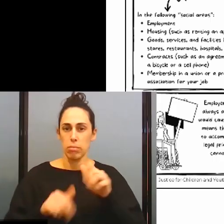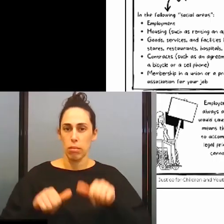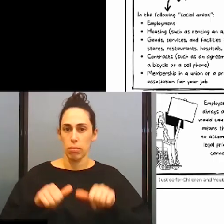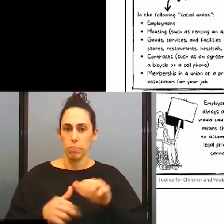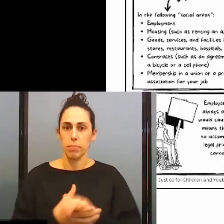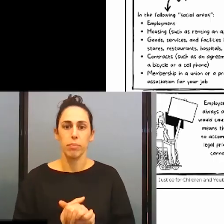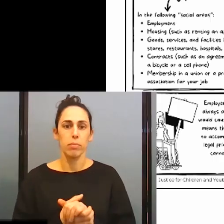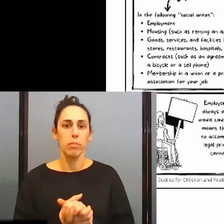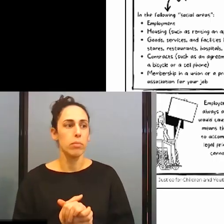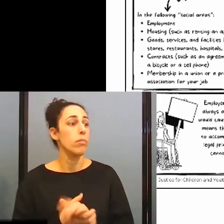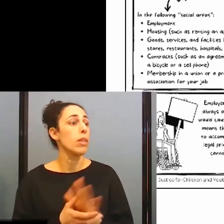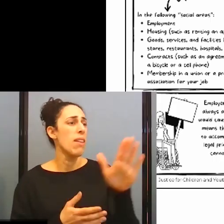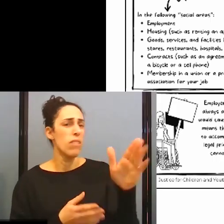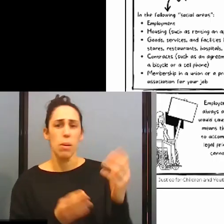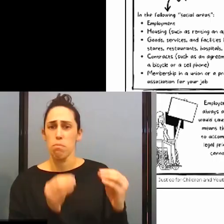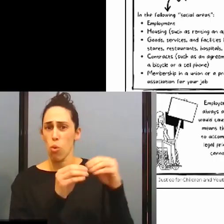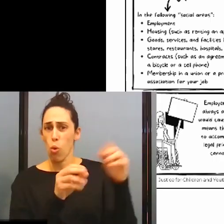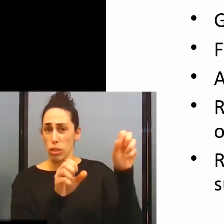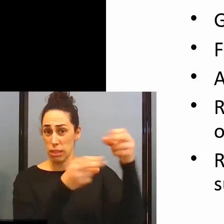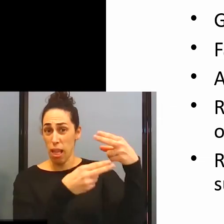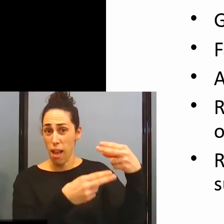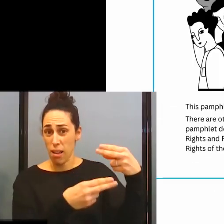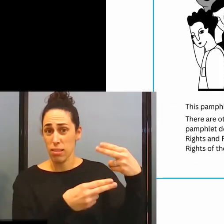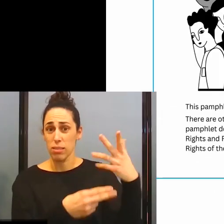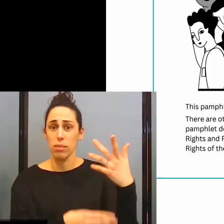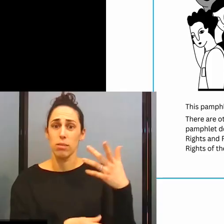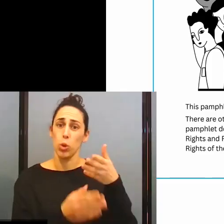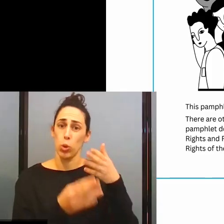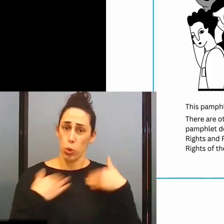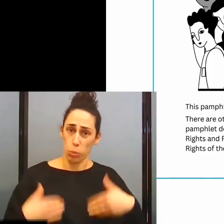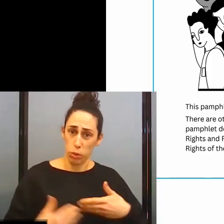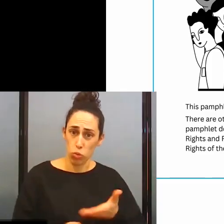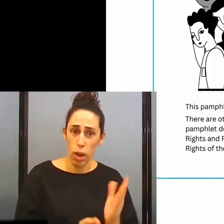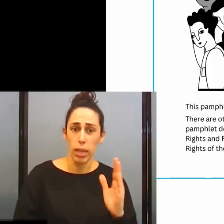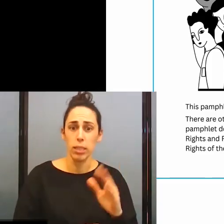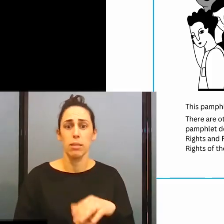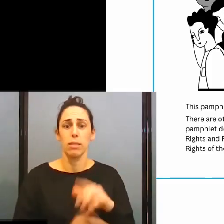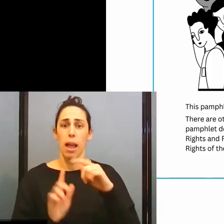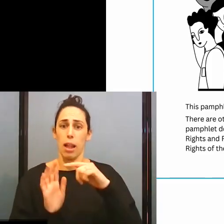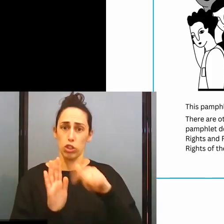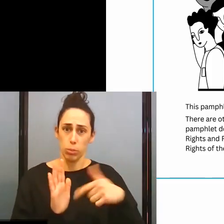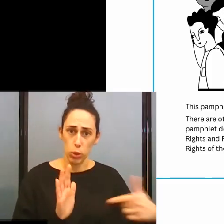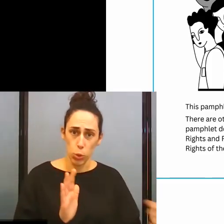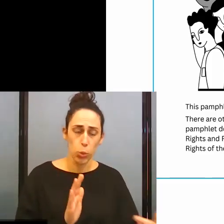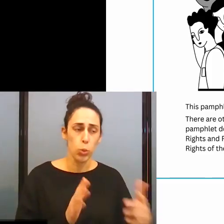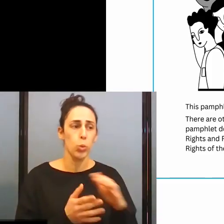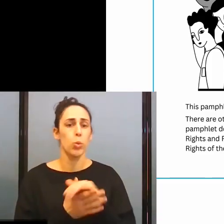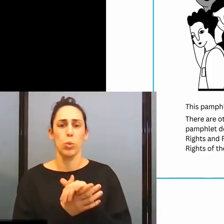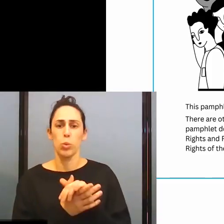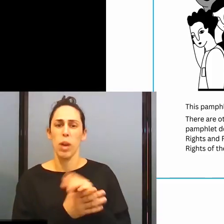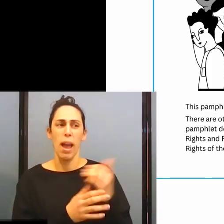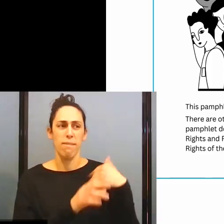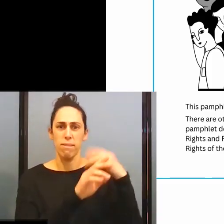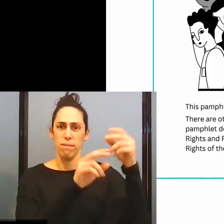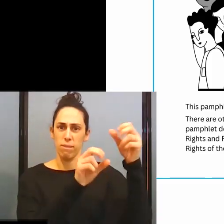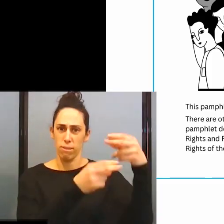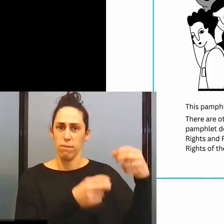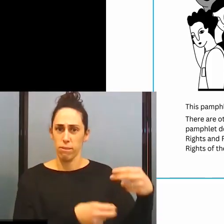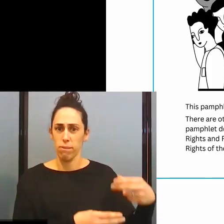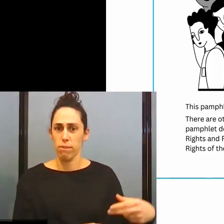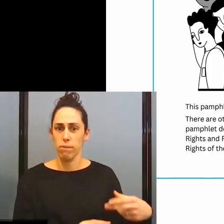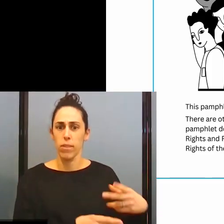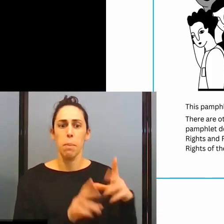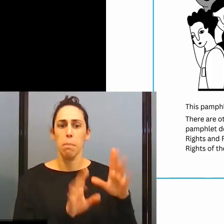LGBTQ2S rights. I'm going to skip through all of that. They are in our publications. There's a copy, I think, of the LGBTQ one on